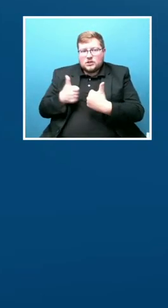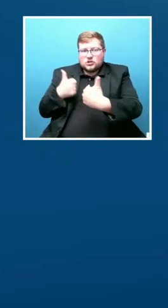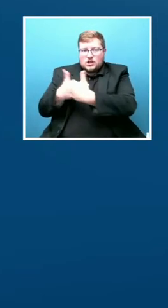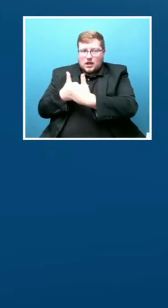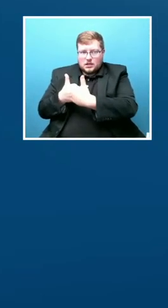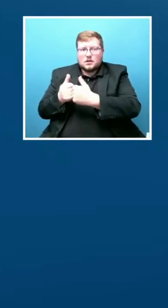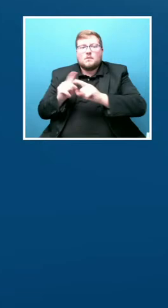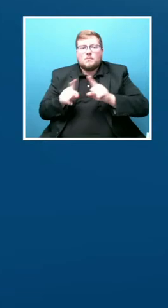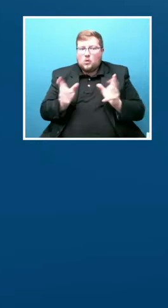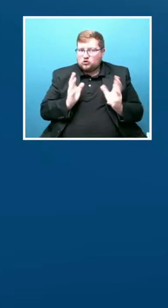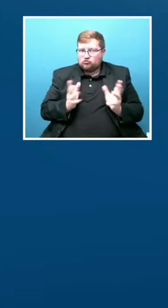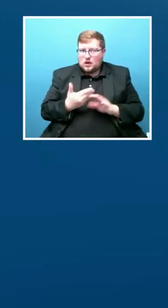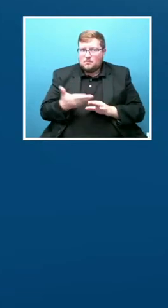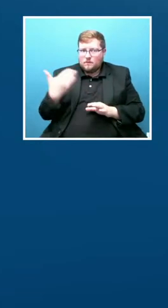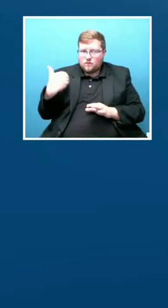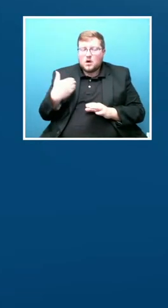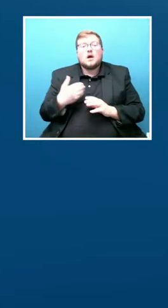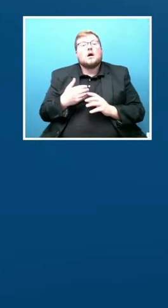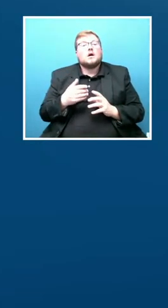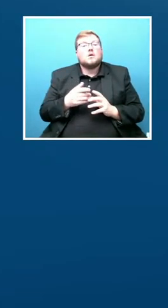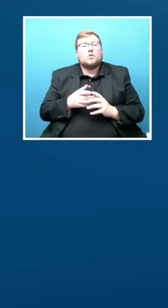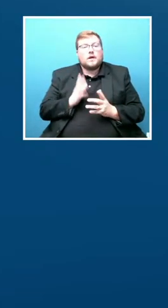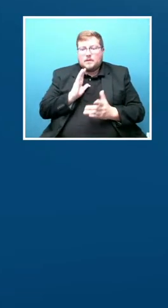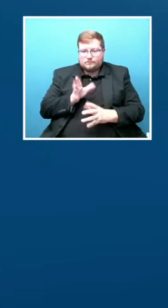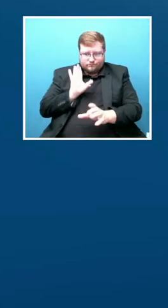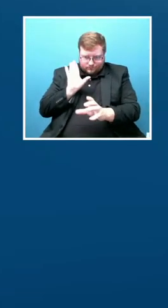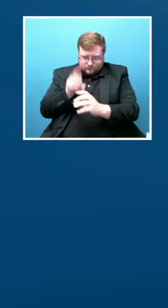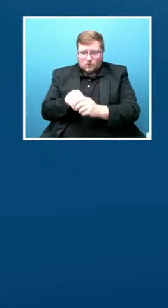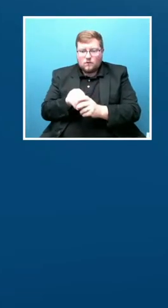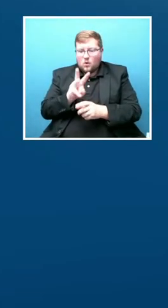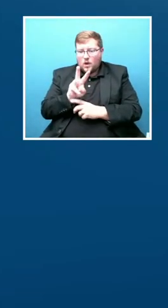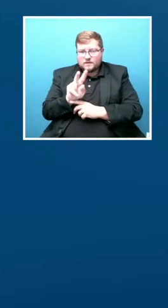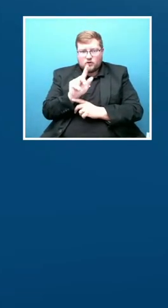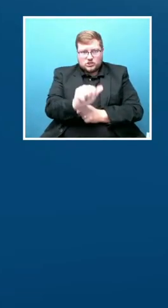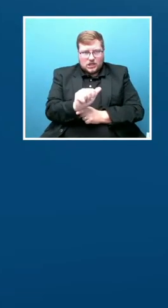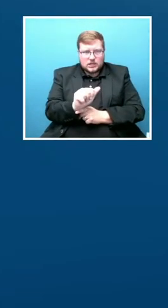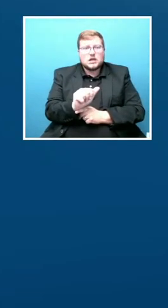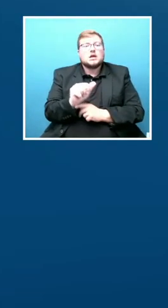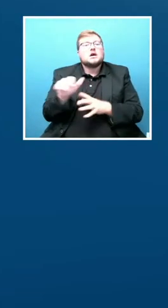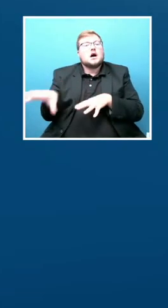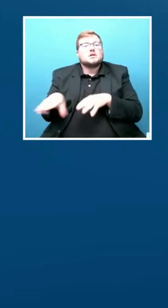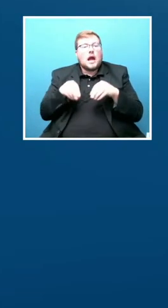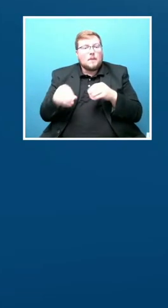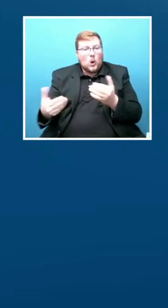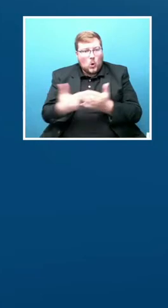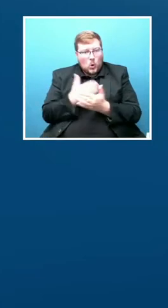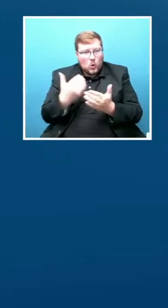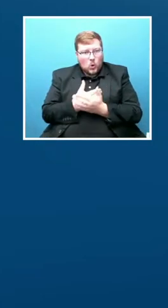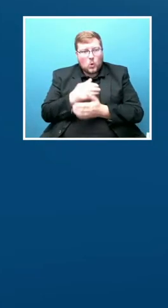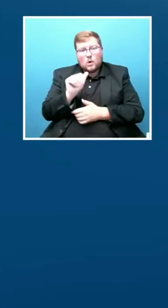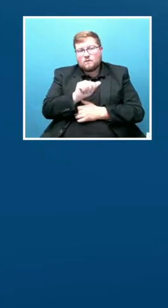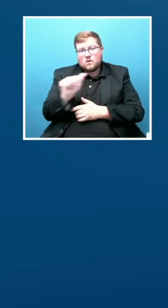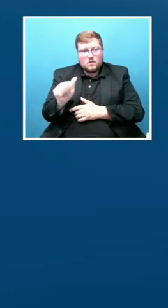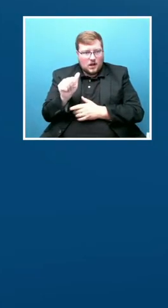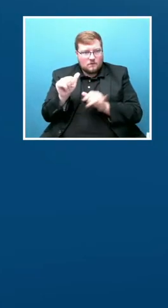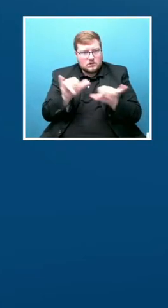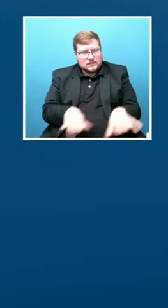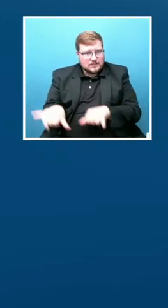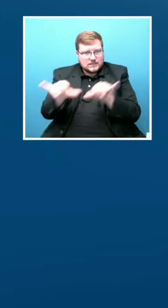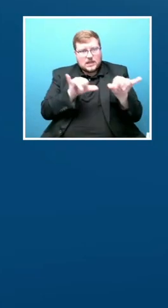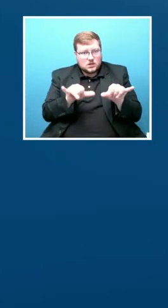we spent a lot of time with West Virginia adopting new affirmative action standards and specific